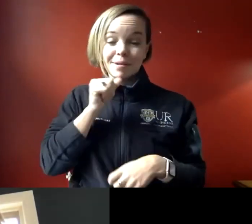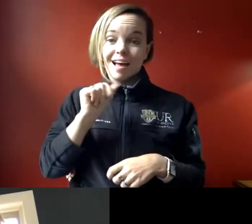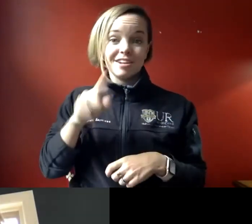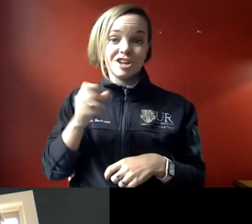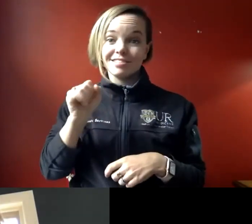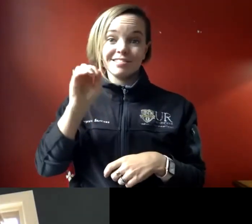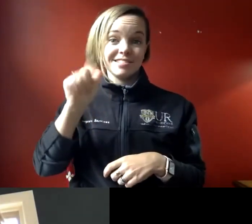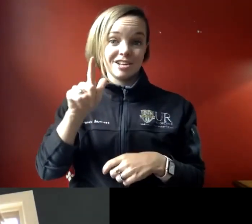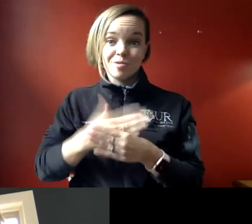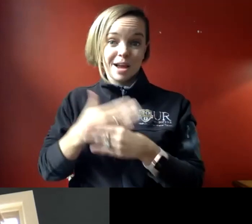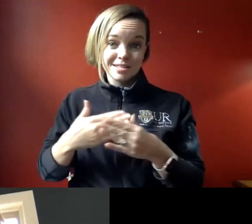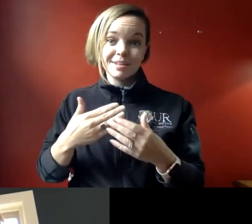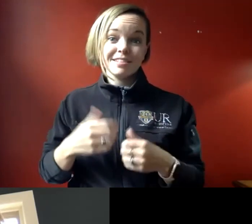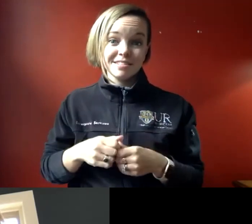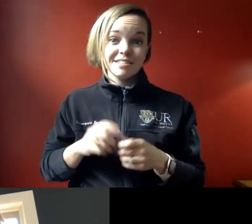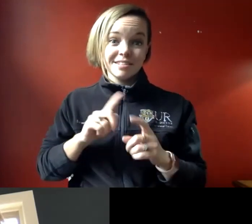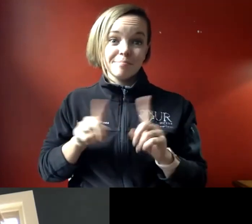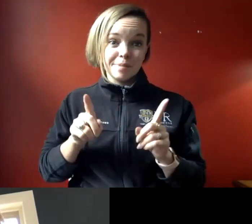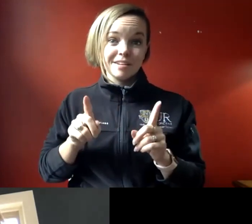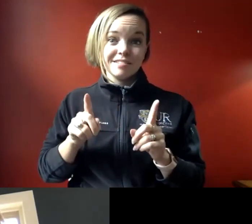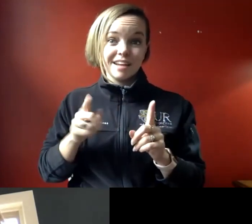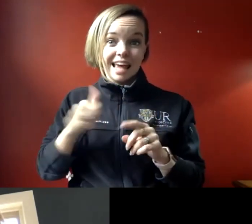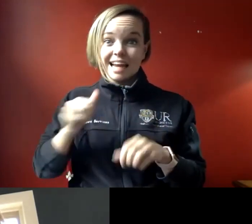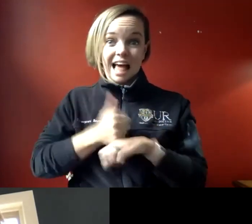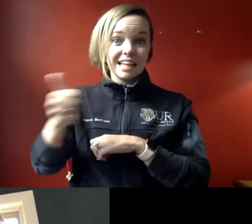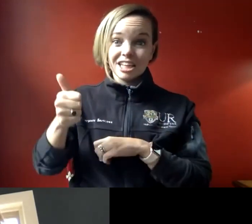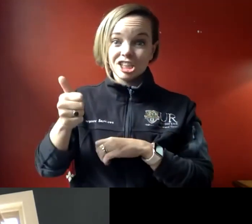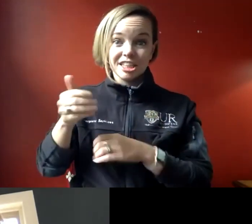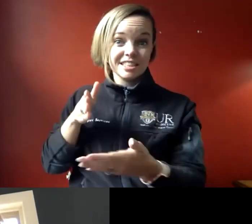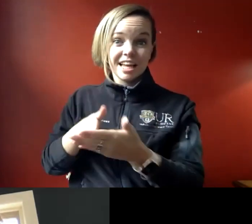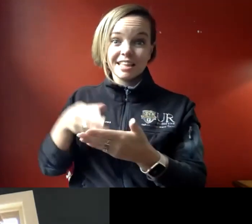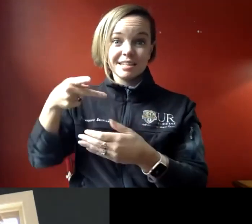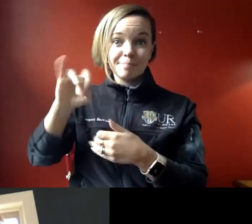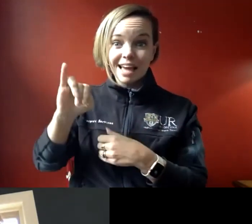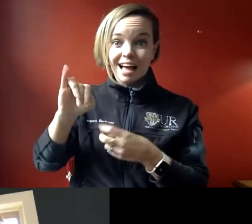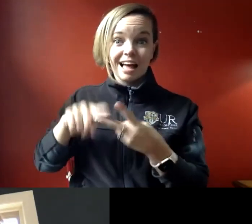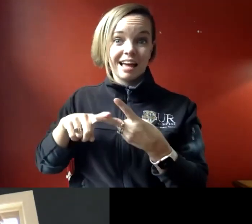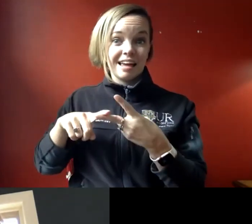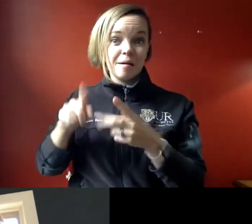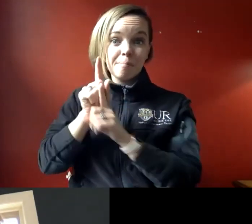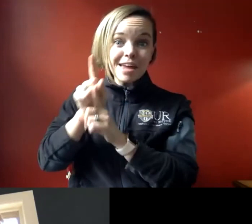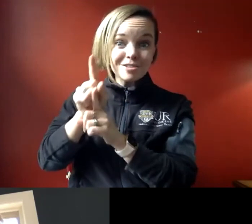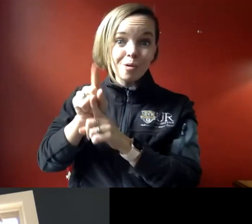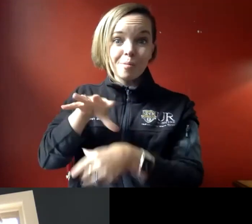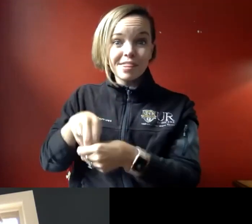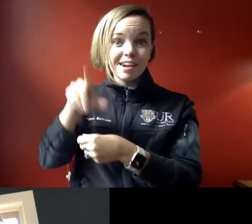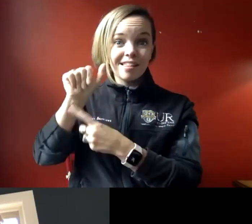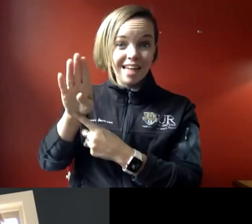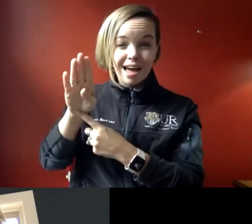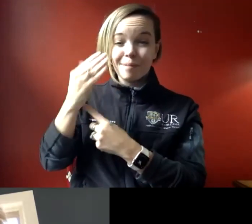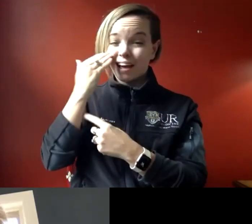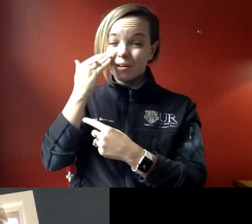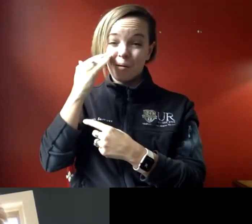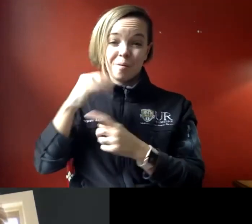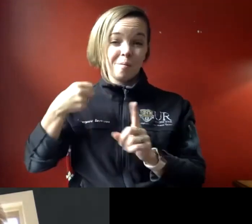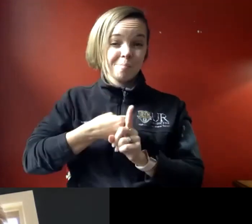bringing allegations against a mentor, against a PI, you know, in a laboratory, because it can affect your whole career.